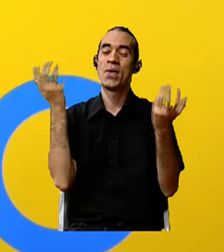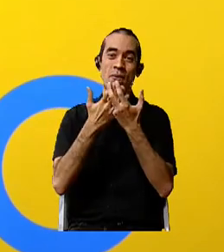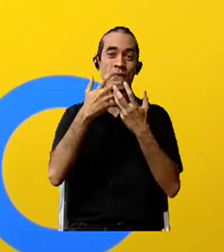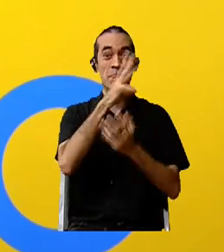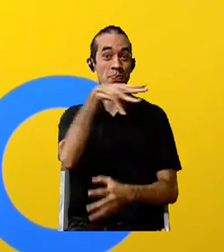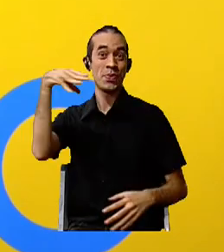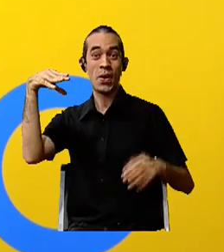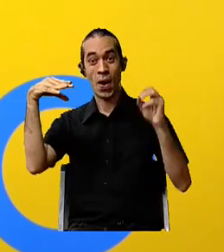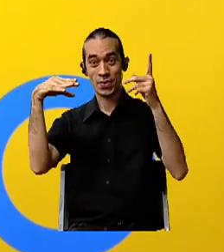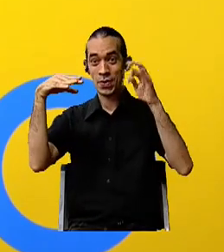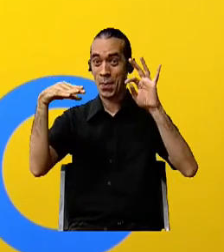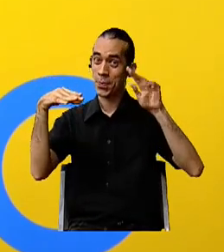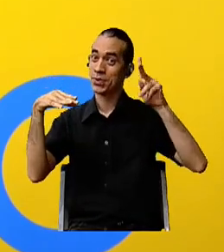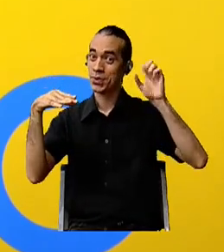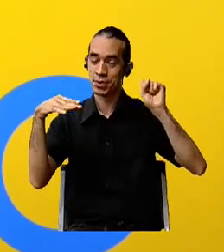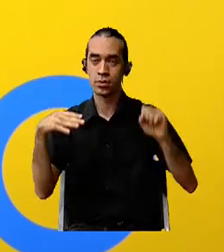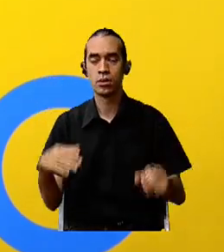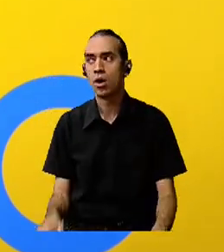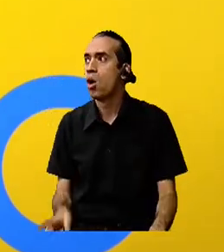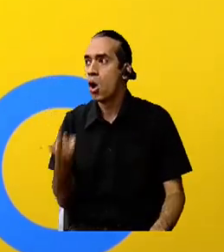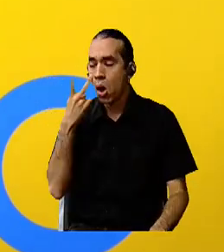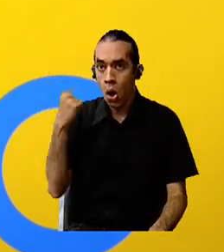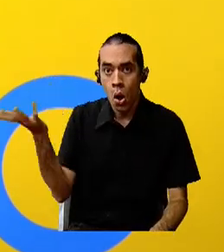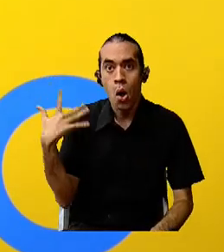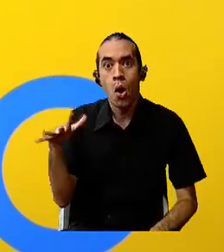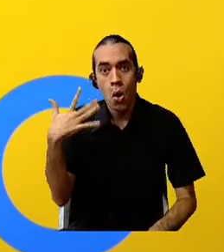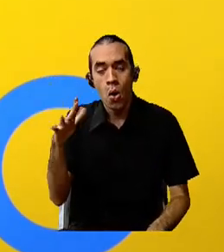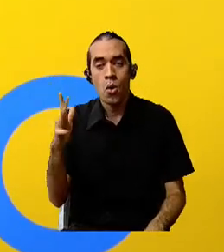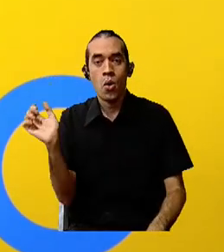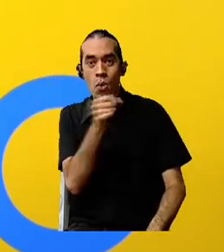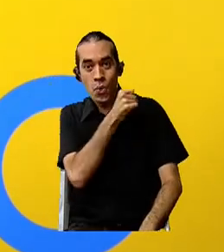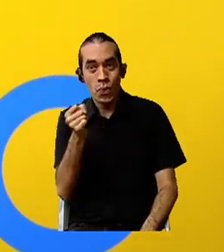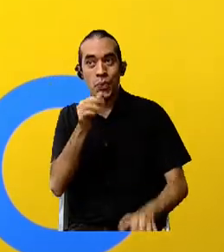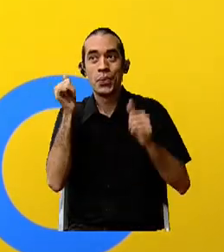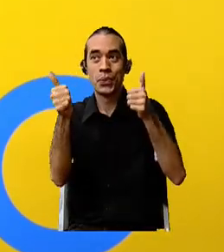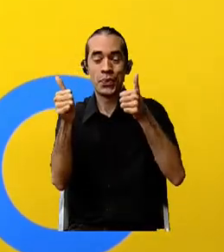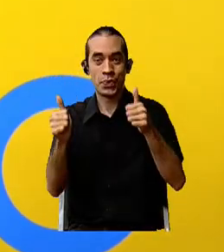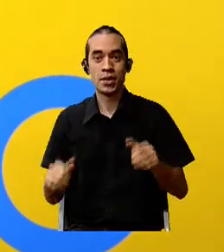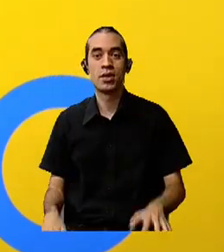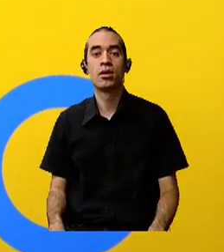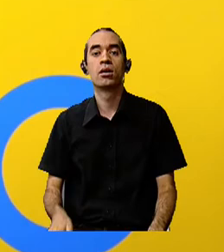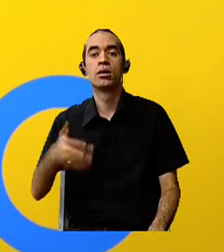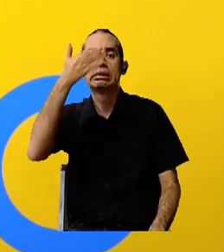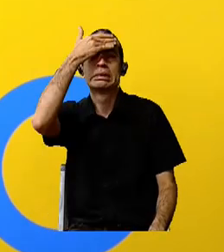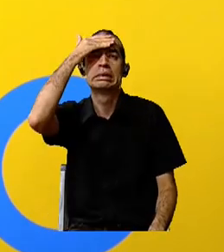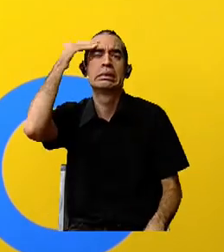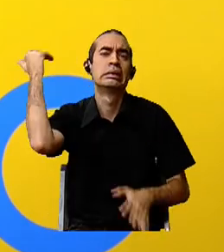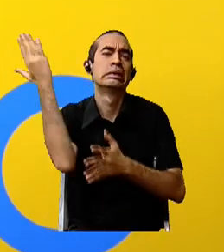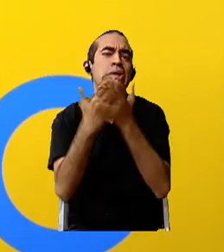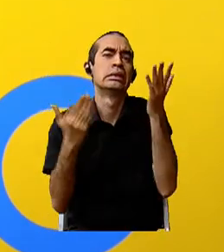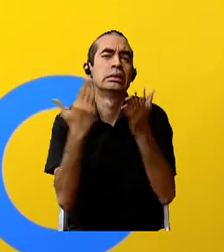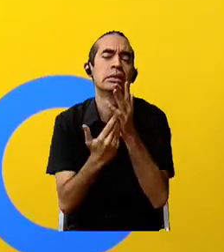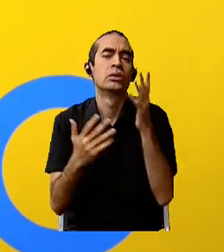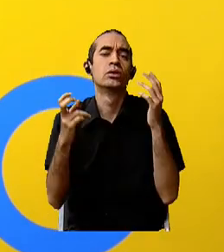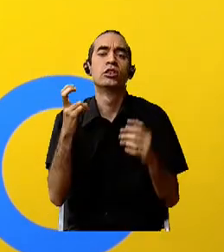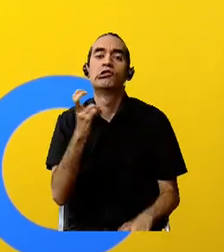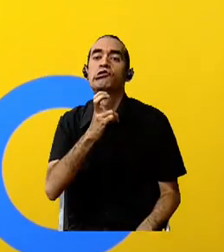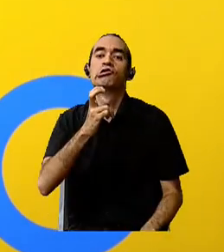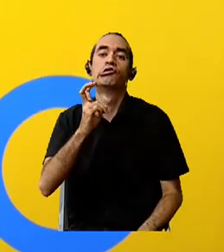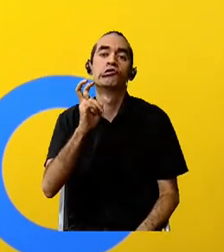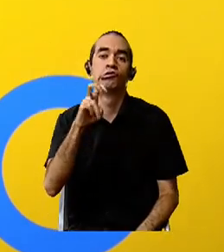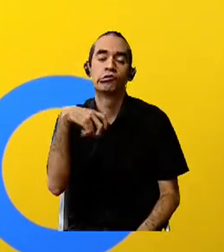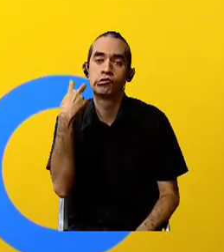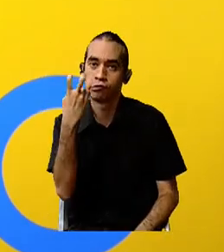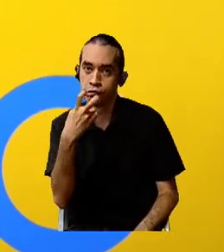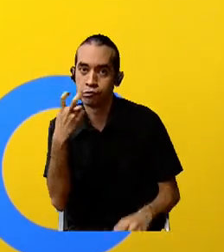Okay, Chuli, wow, that was a very nice song. Okay, Chuli, we forgot to mention it's sounds and letters